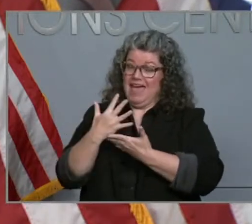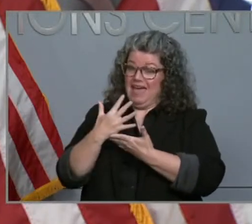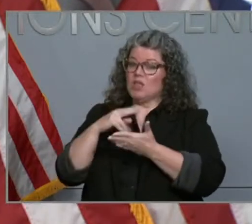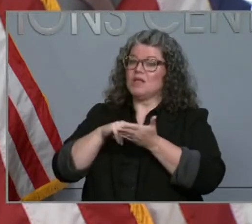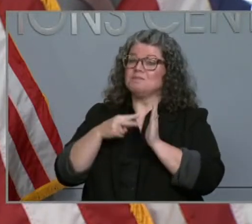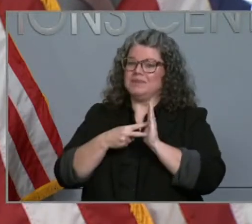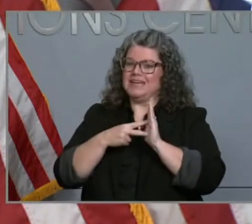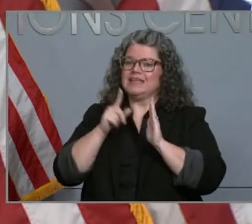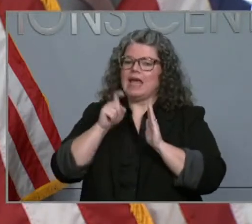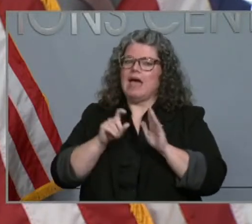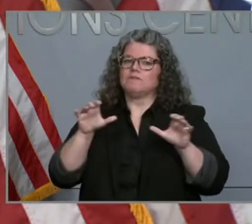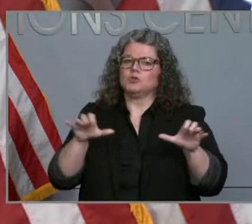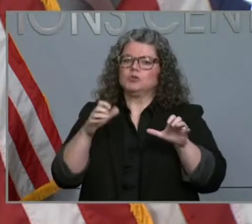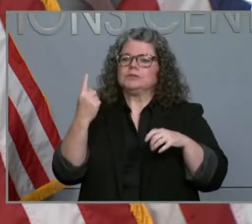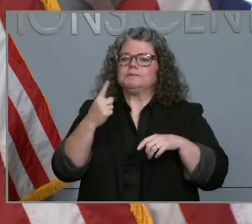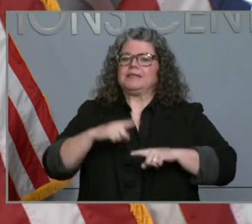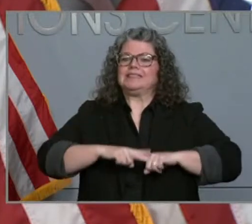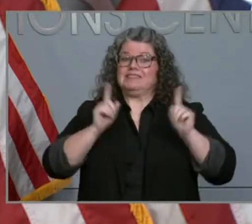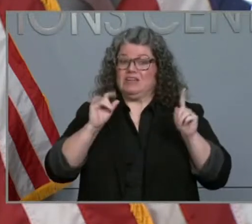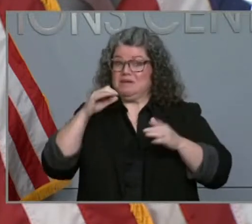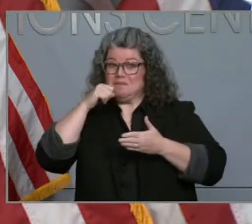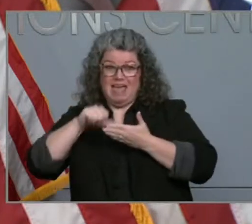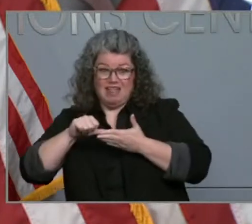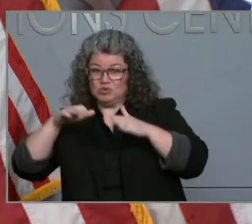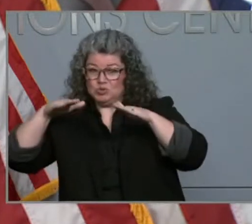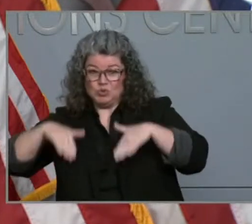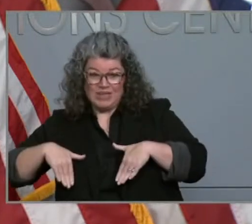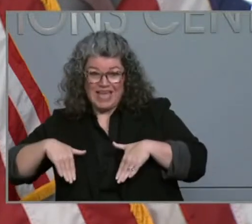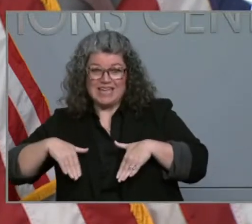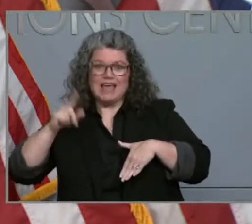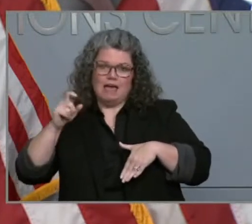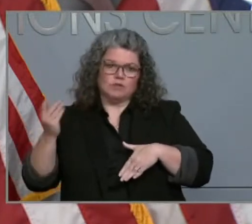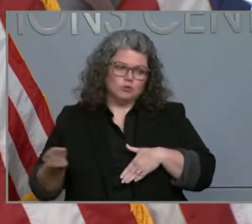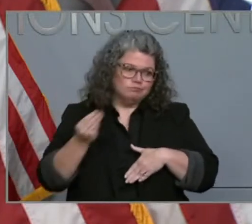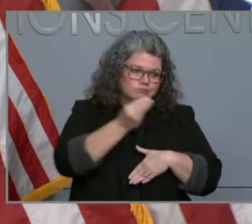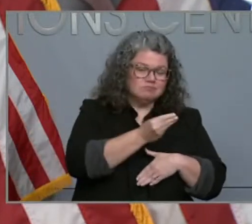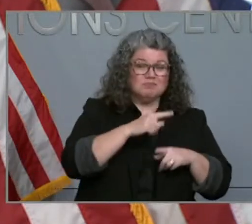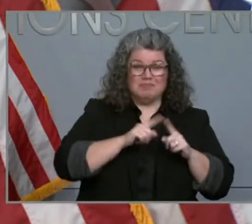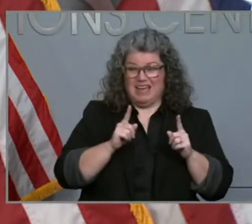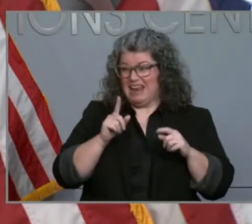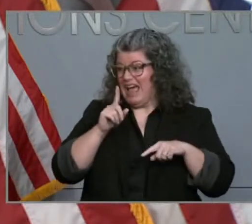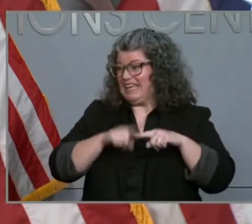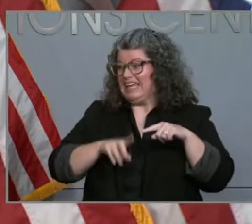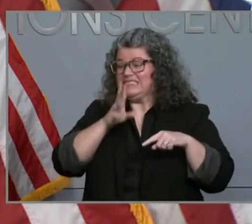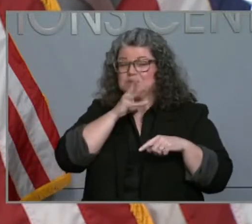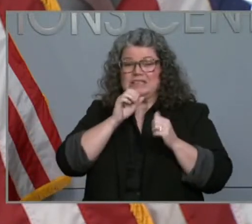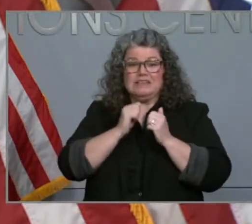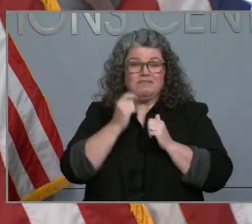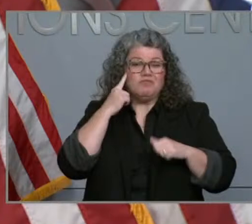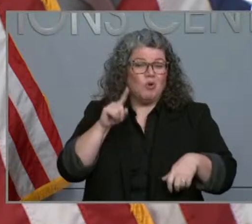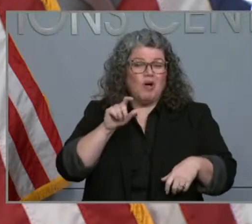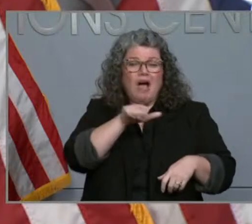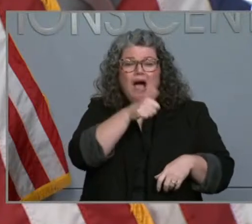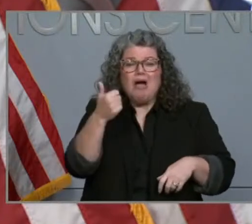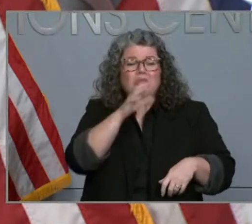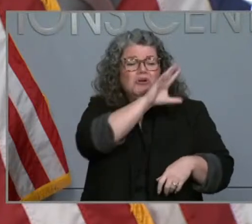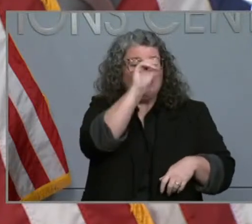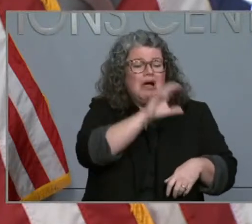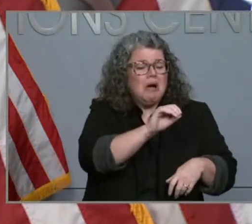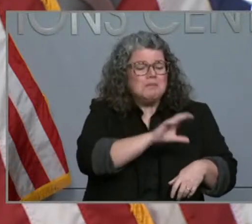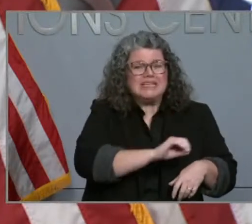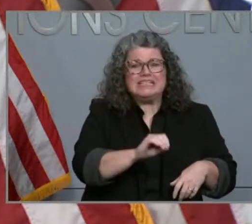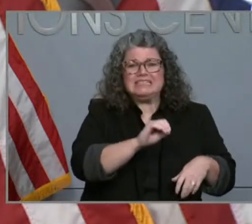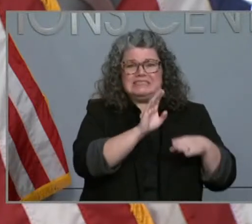have to take extra efforts. But, I can't speak for UPS or FedEx or any of the commercial